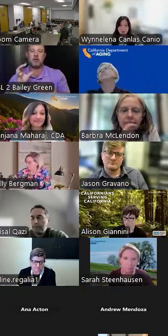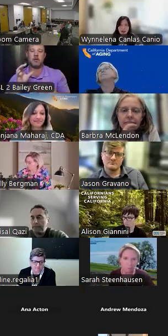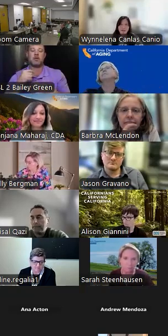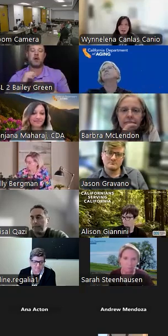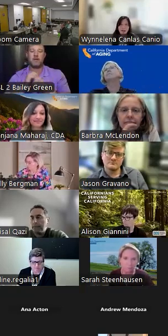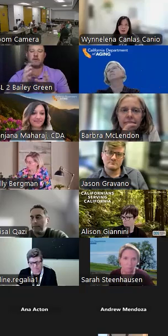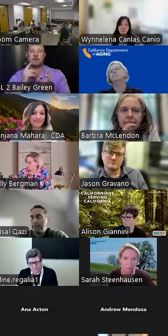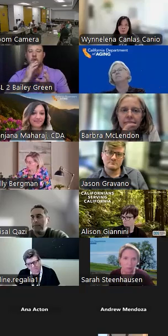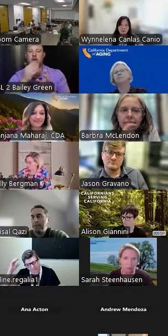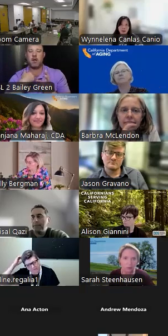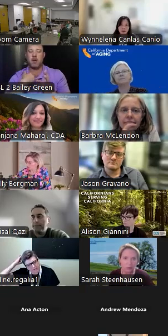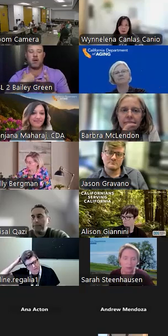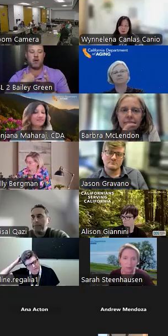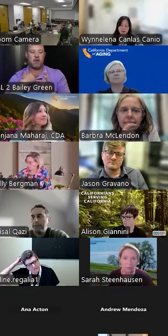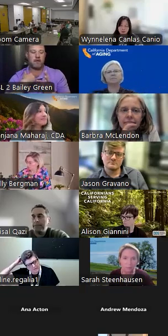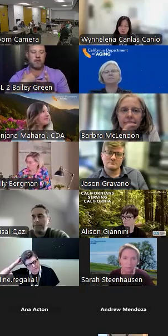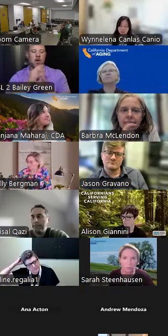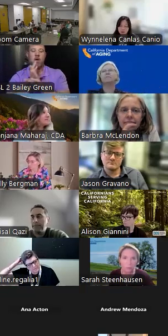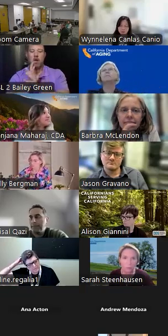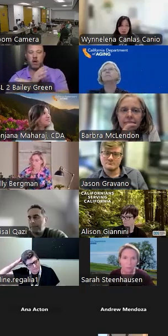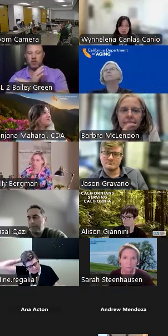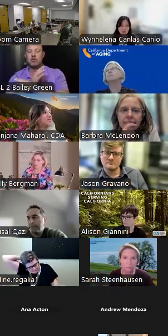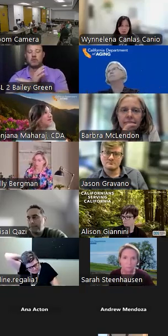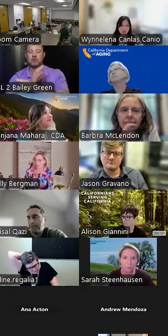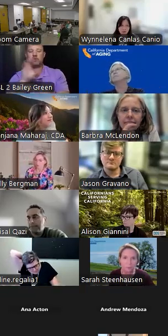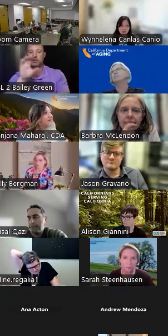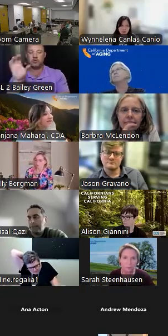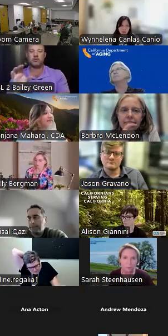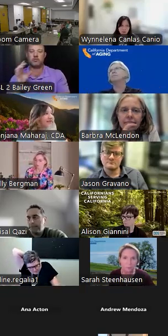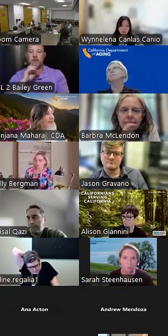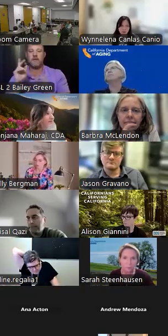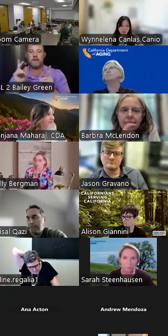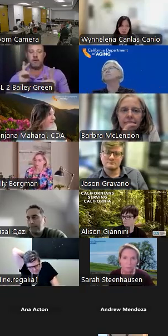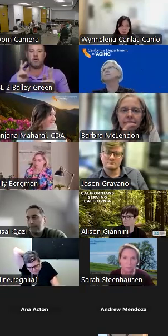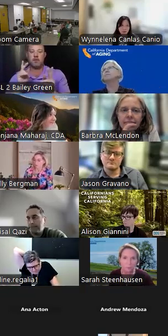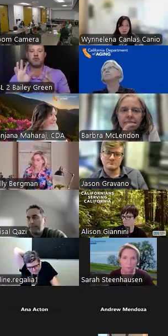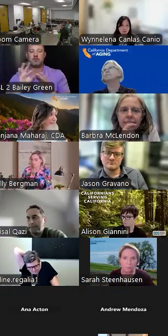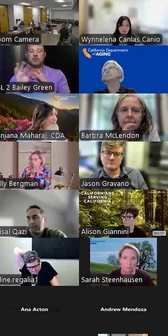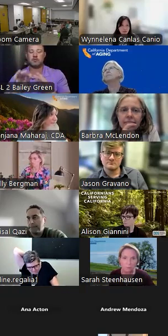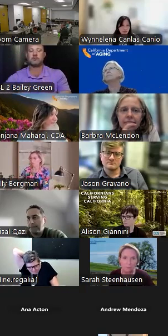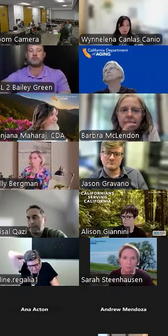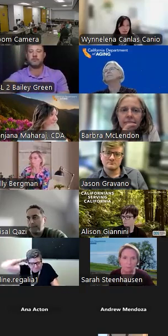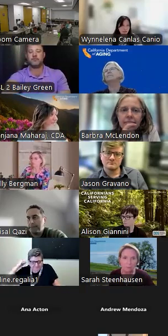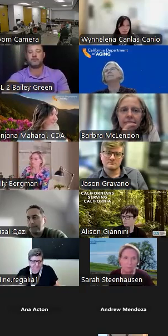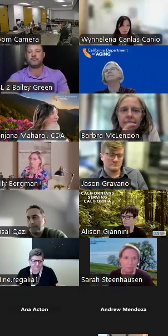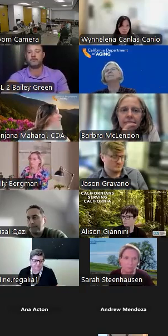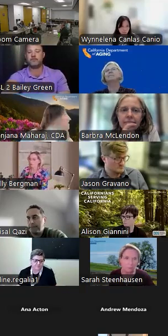obviously will have the hybrid or the Zoom version for those folks who choose to do so.